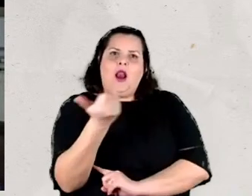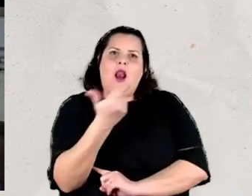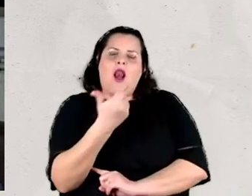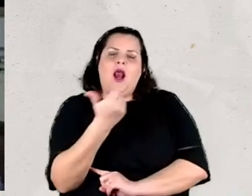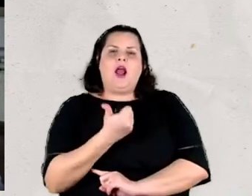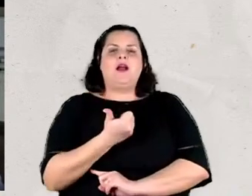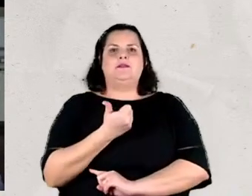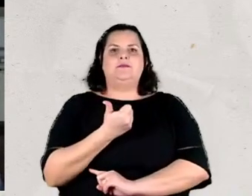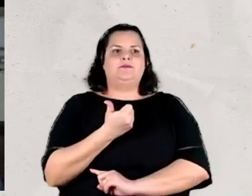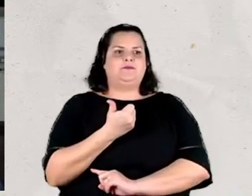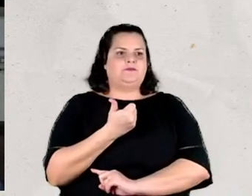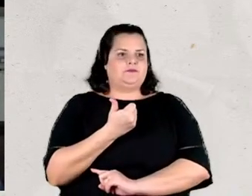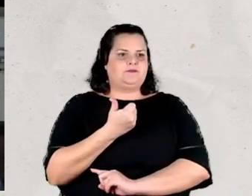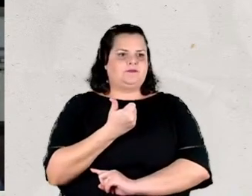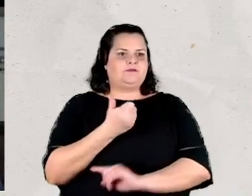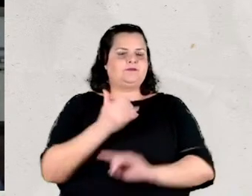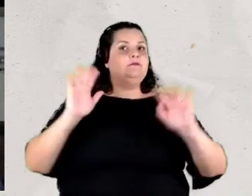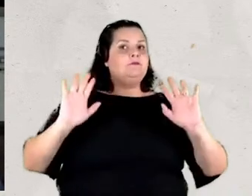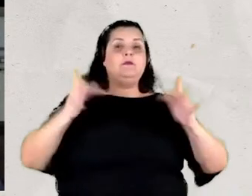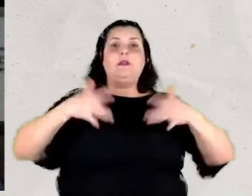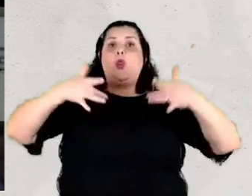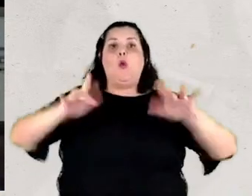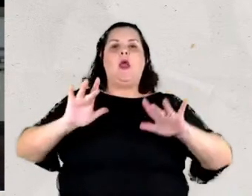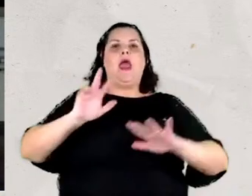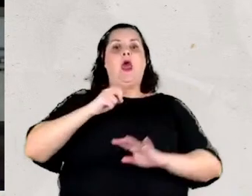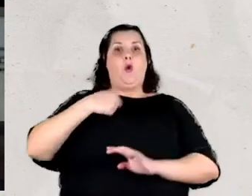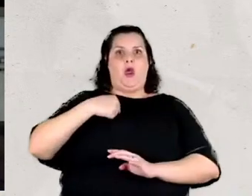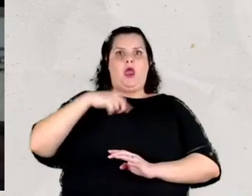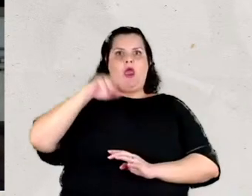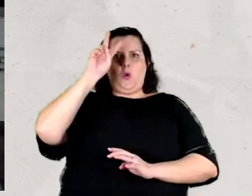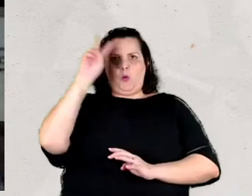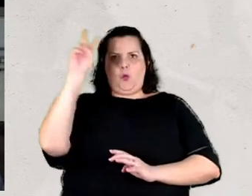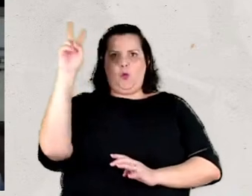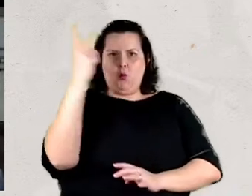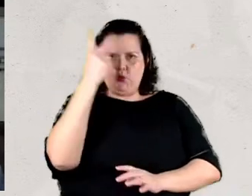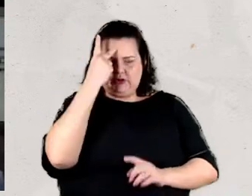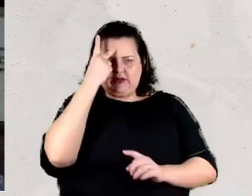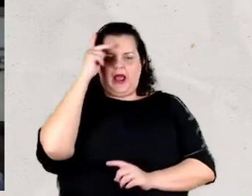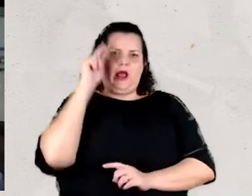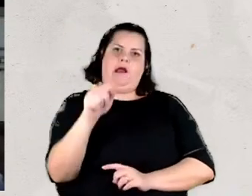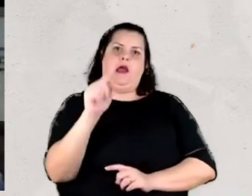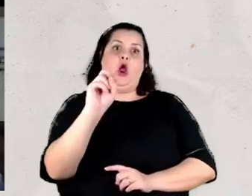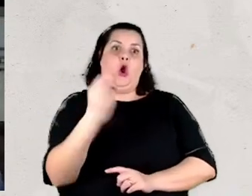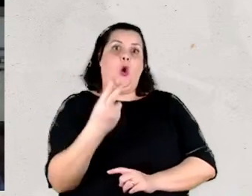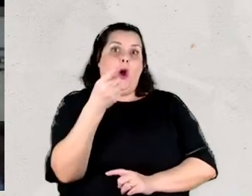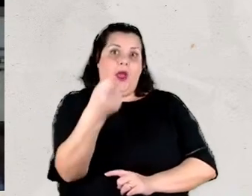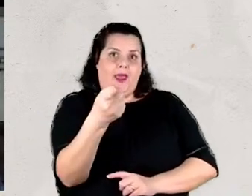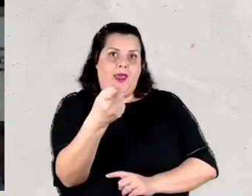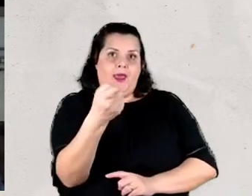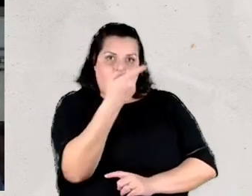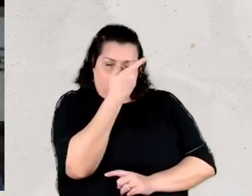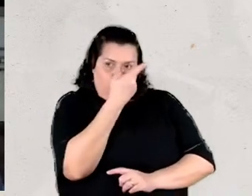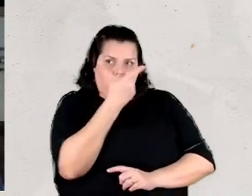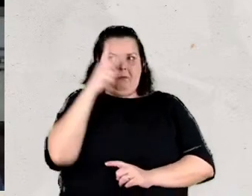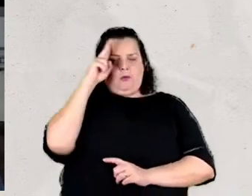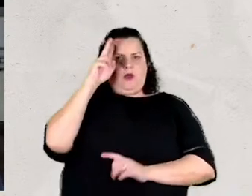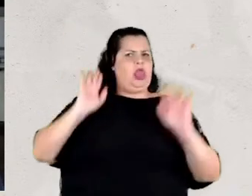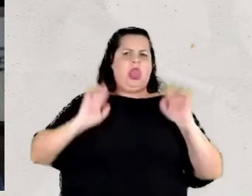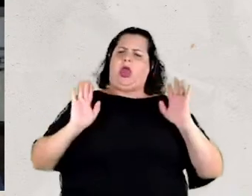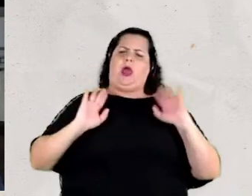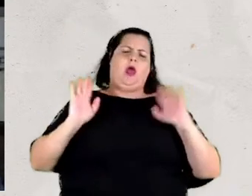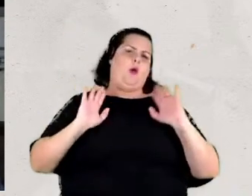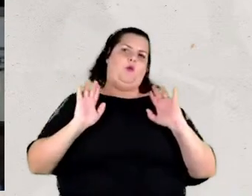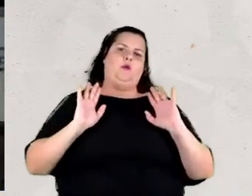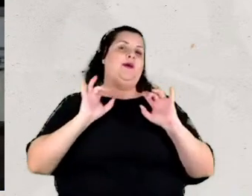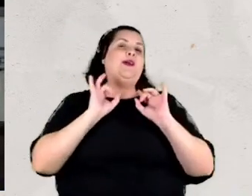this I'll end now, the reason that I felt we need to hear each other's narratives